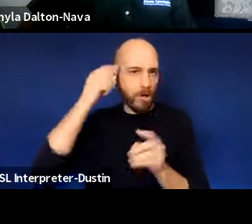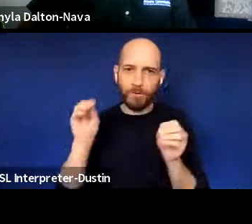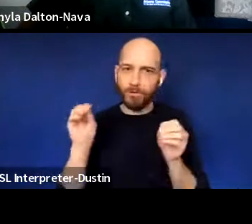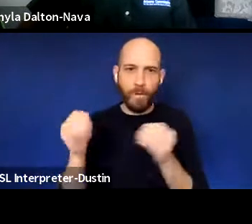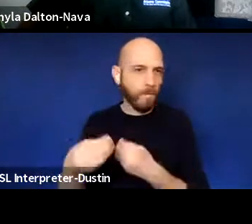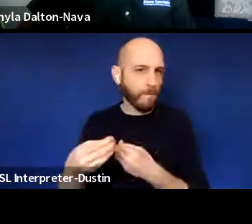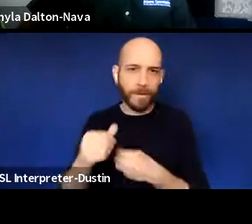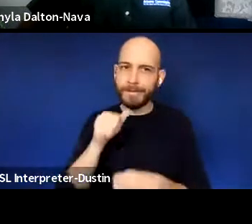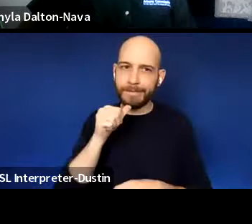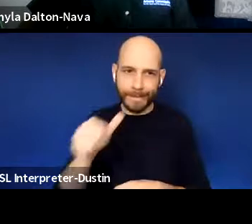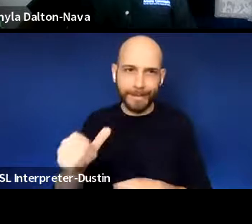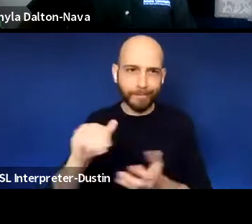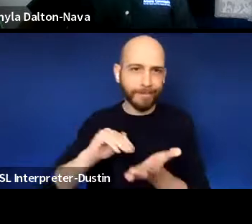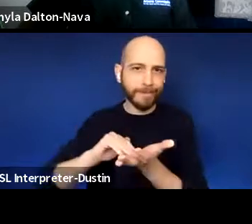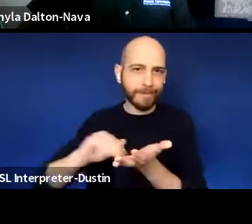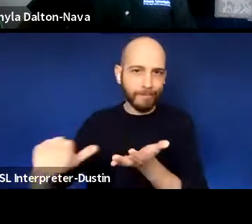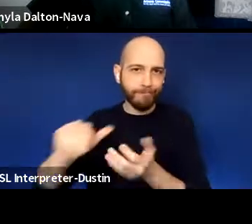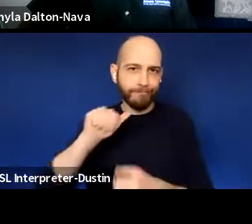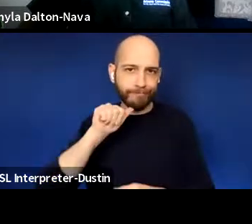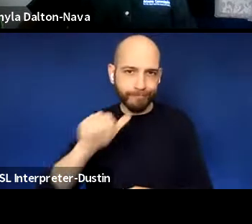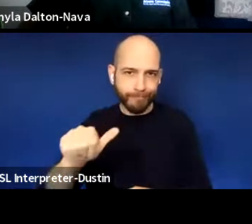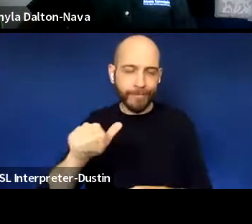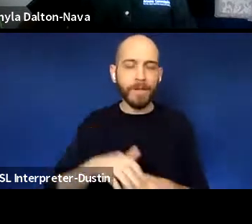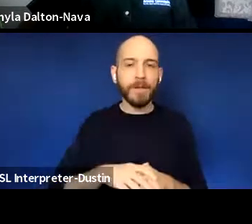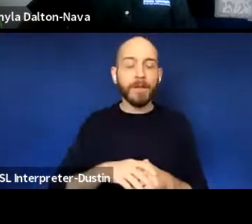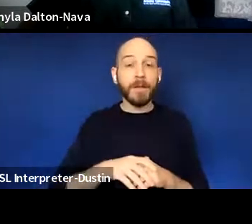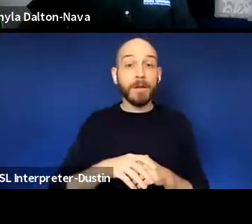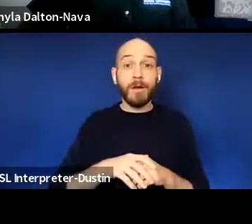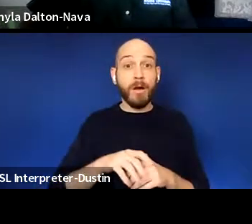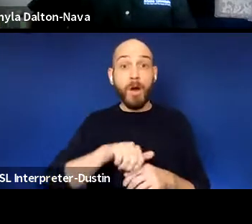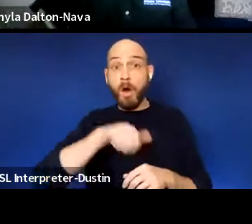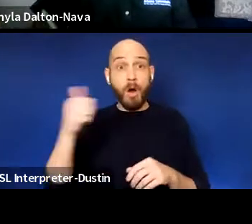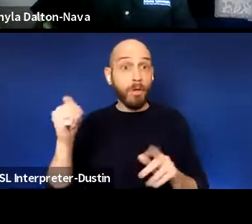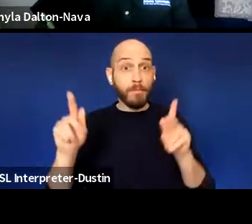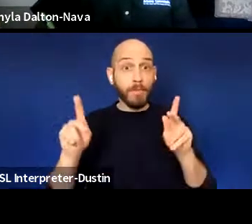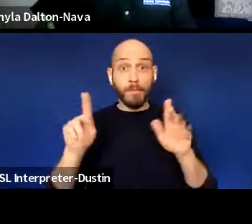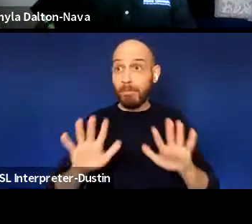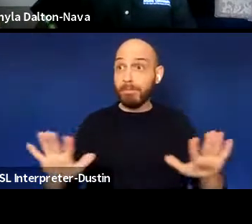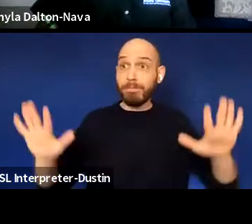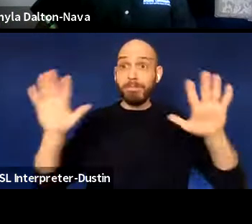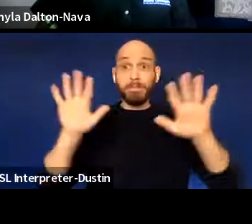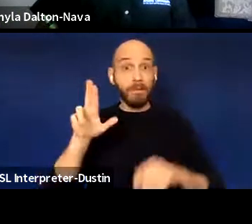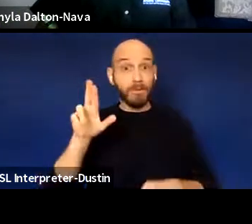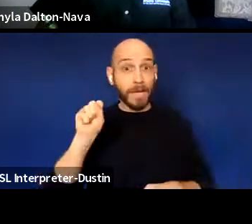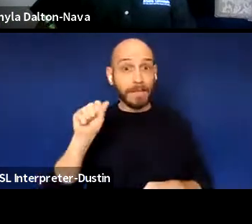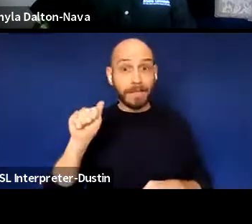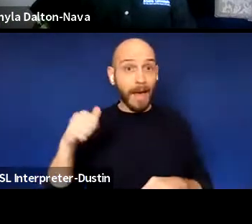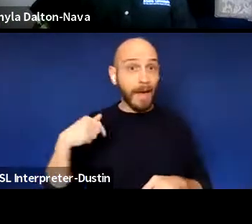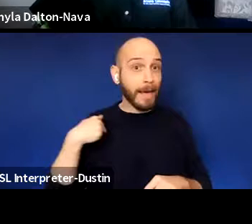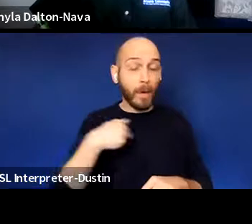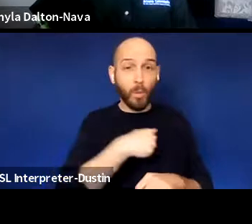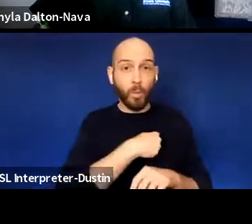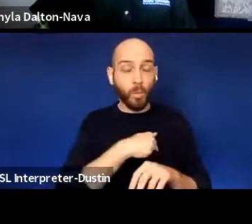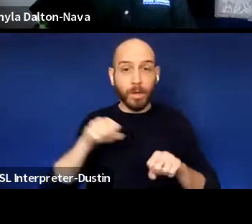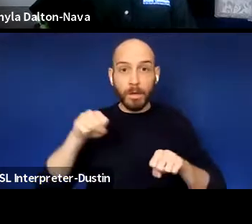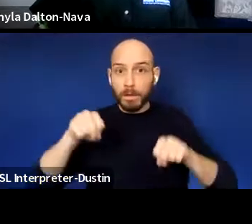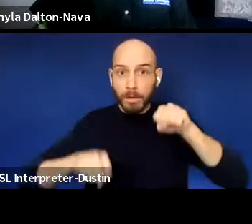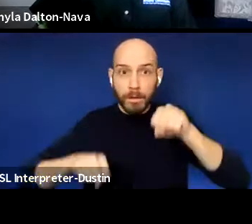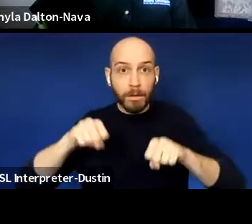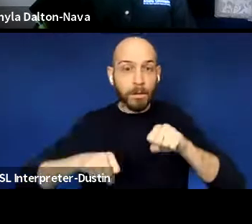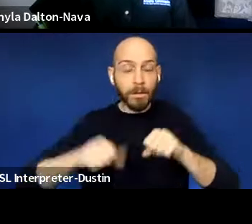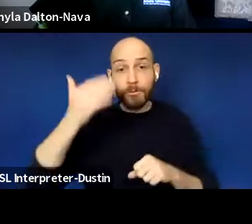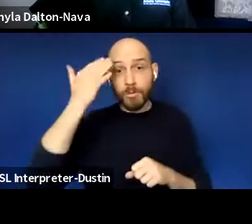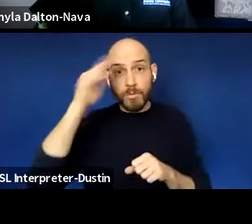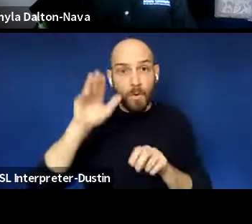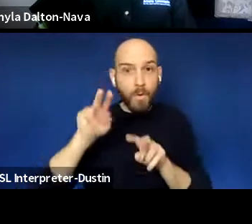were uncertain as to what the outcome of the pandemic would be. And so we waited to try and get a better feel